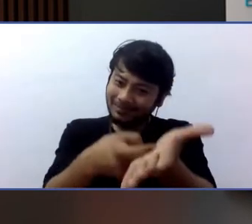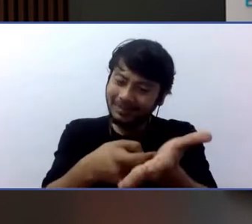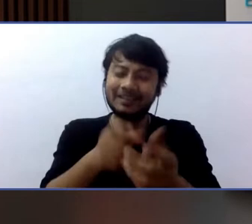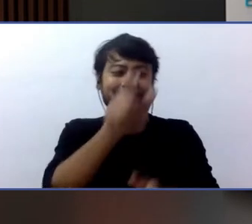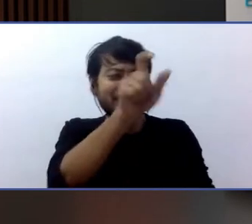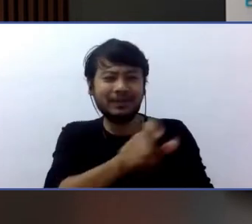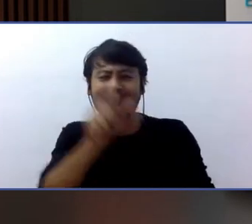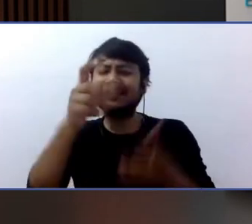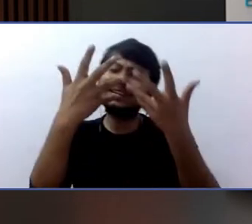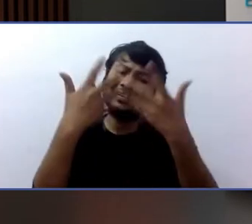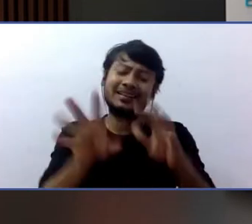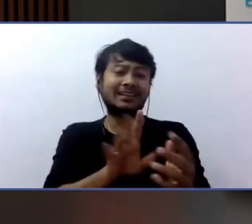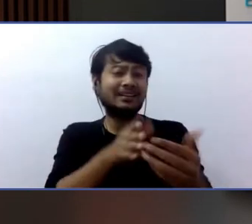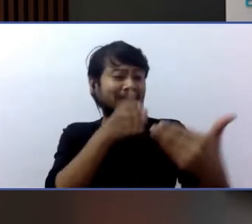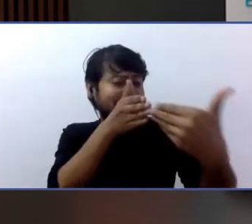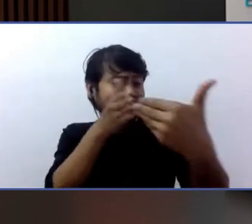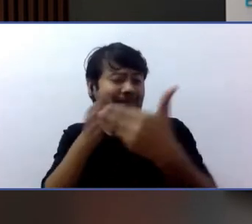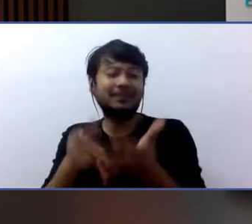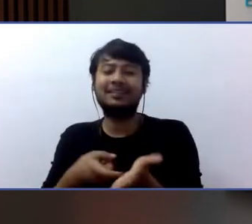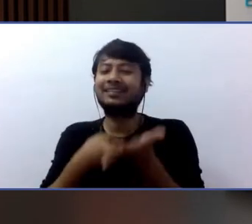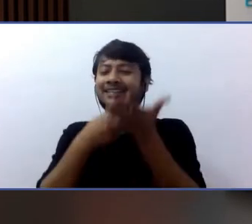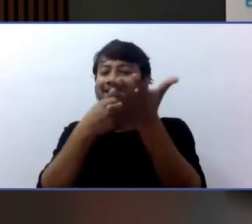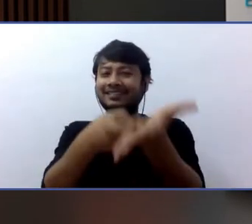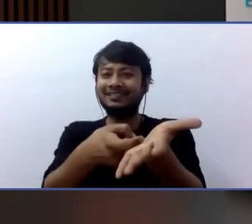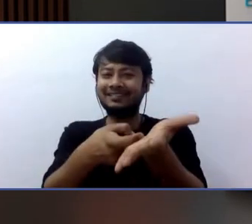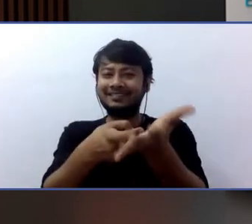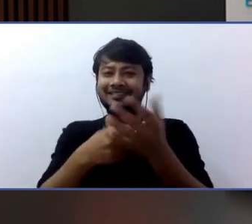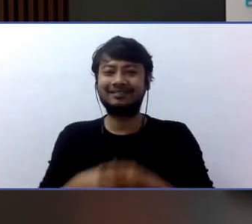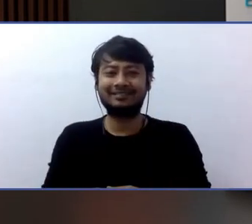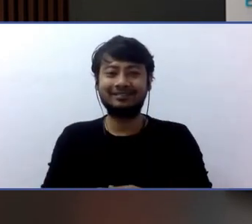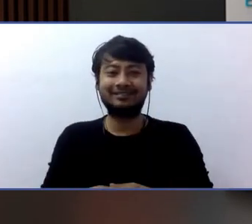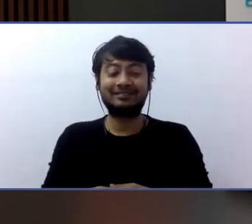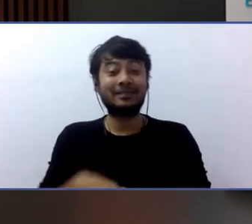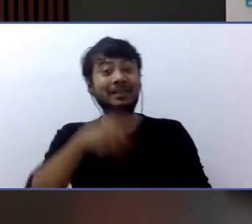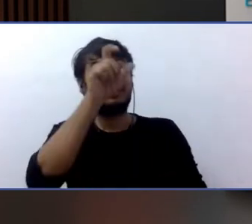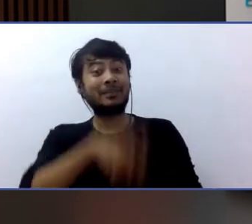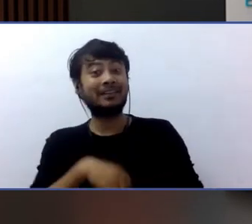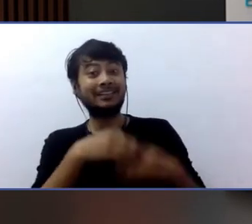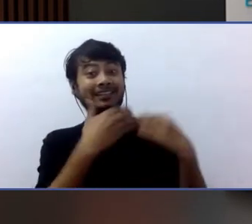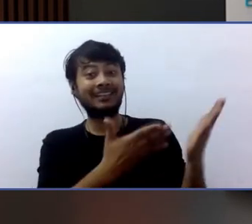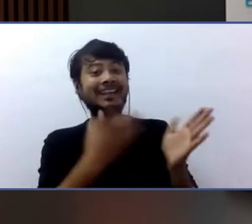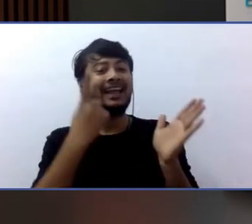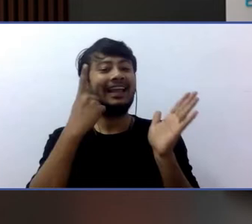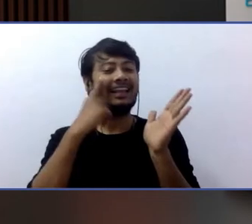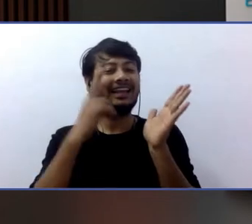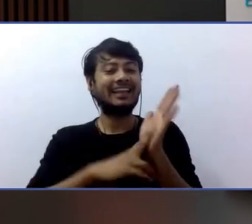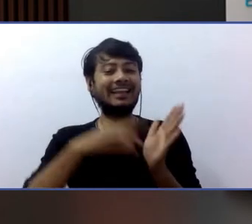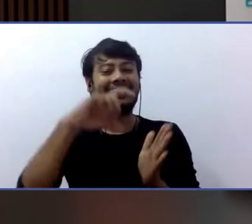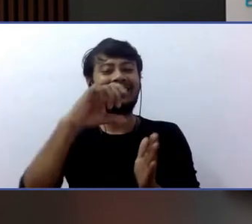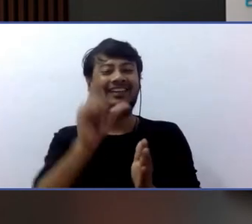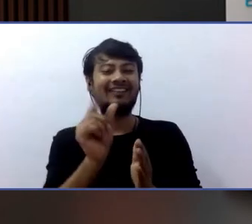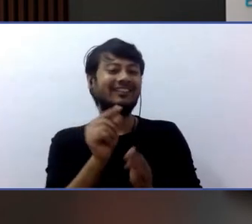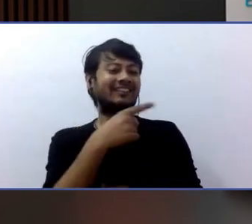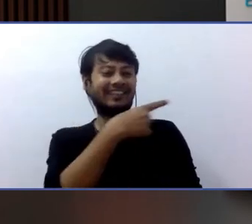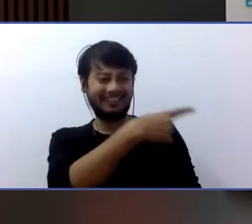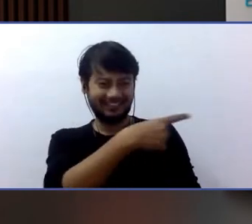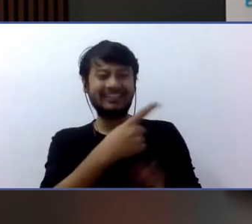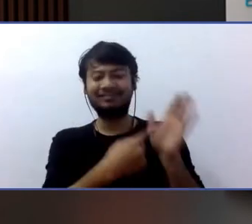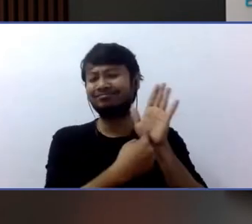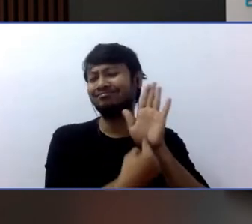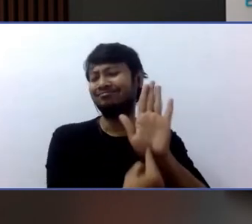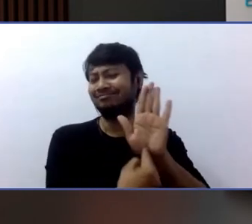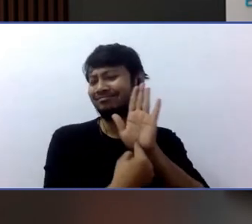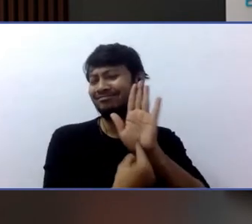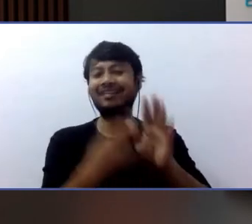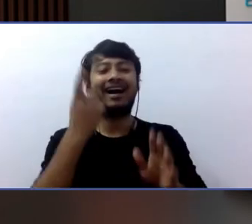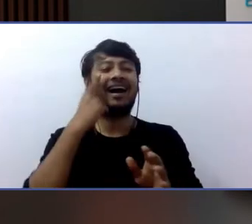our new mascot for the India Inclusion Summit. We will be meeting him again. It is now time for